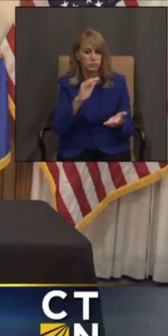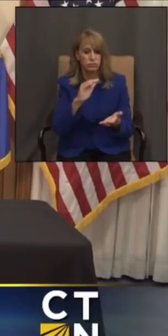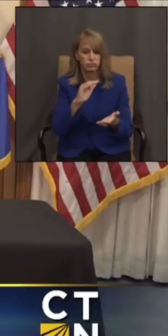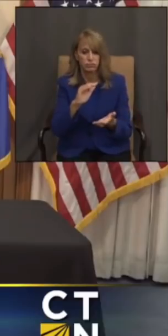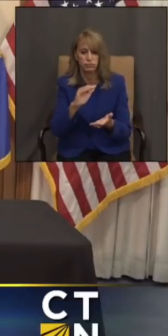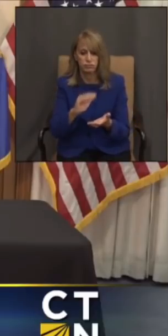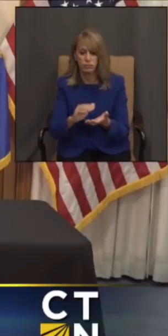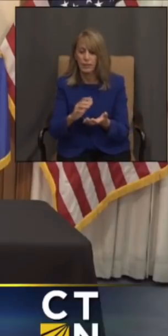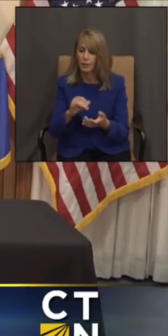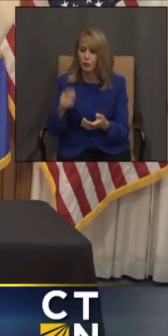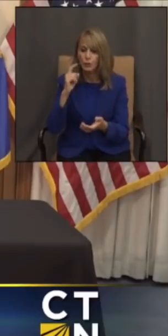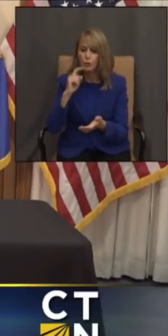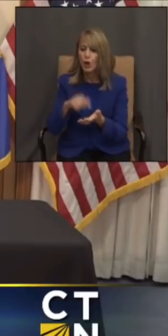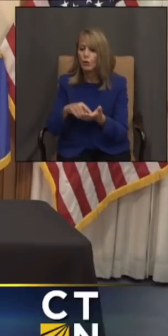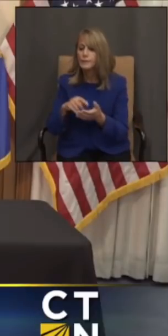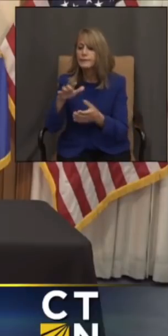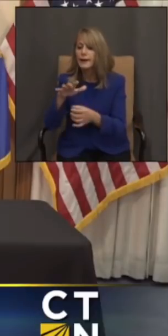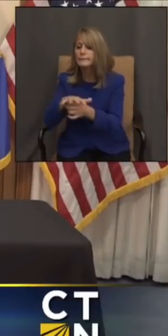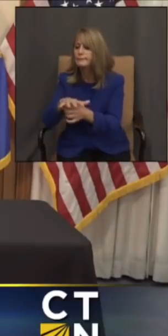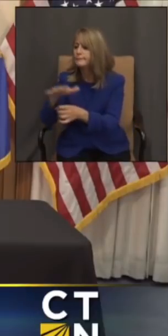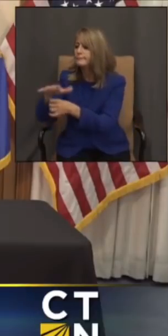of unvaccinated people,